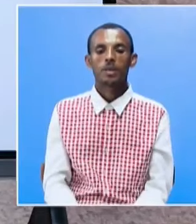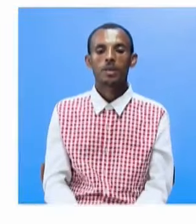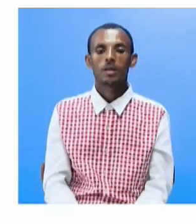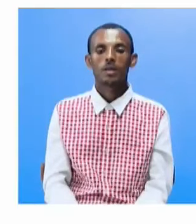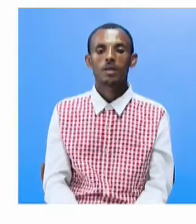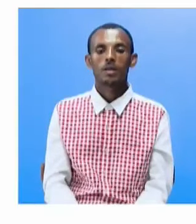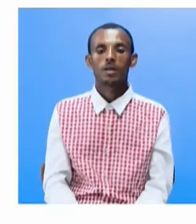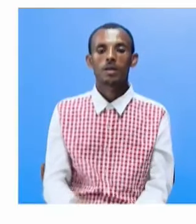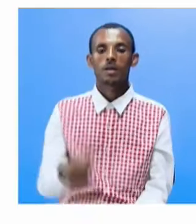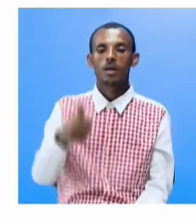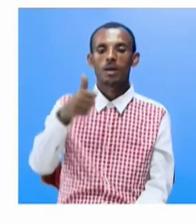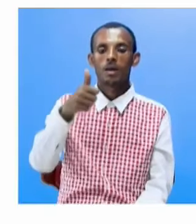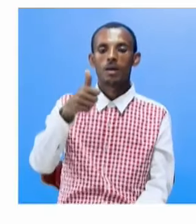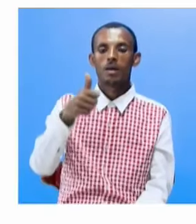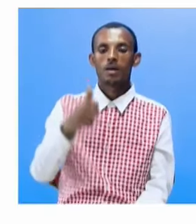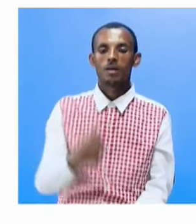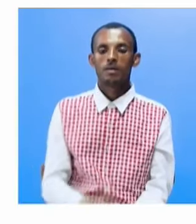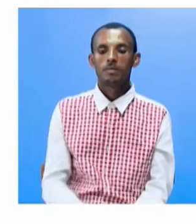that means A,